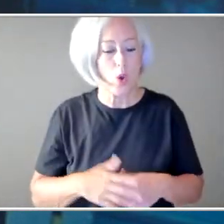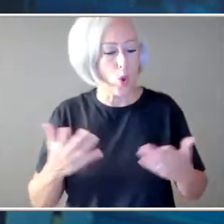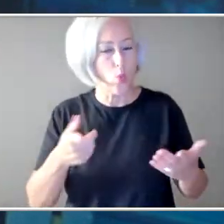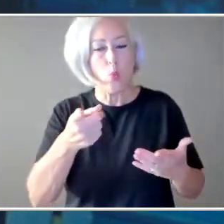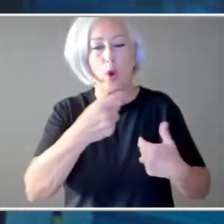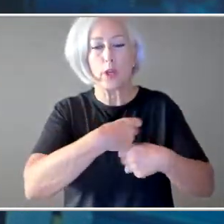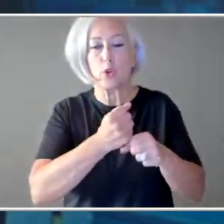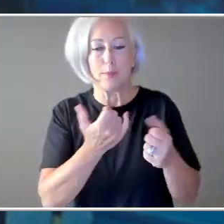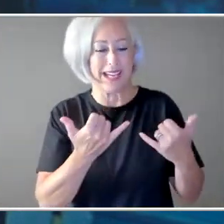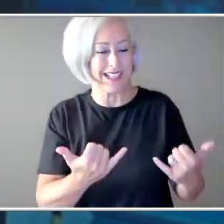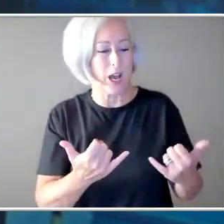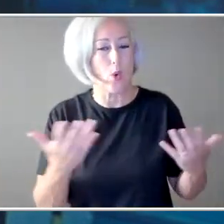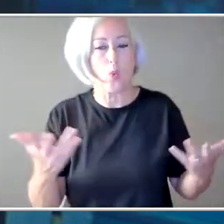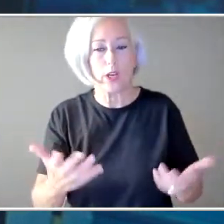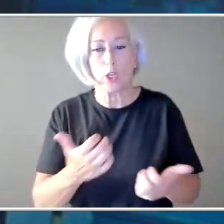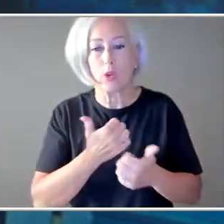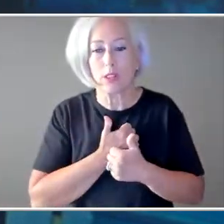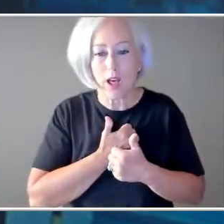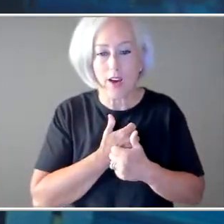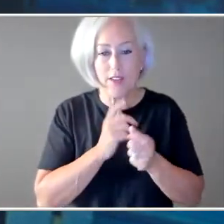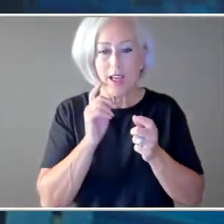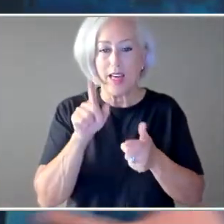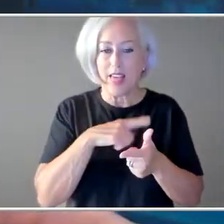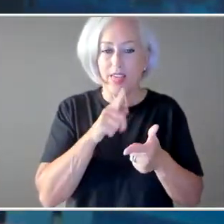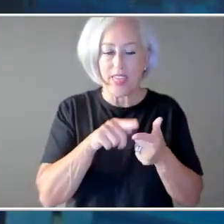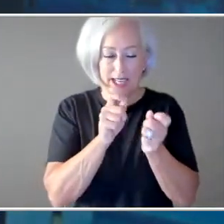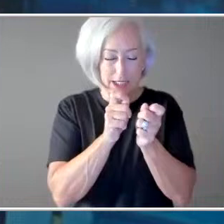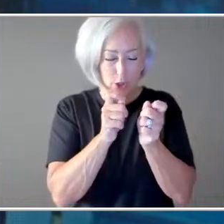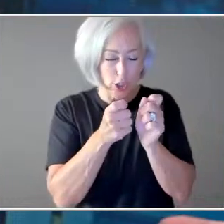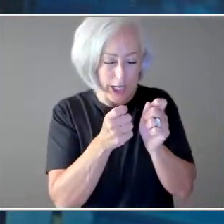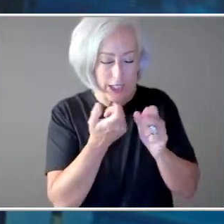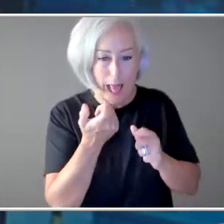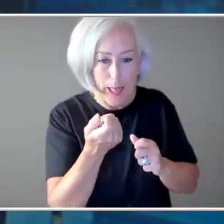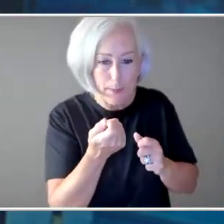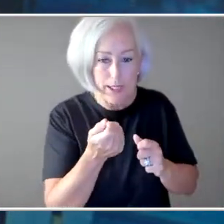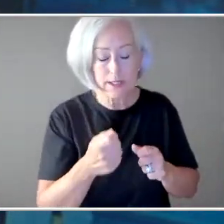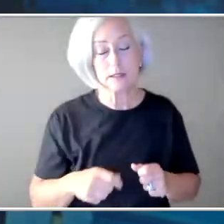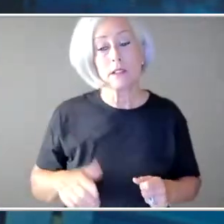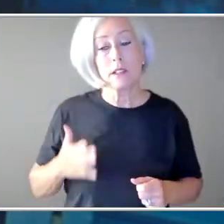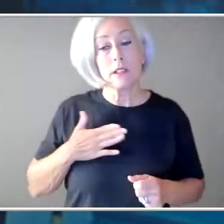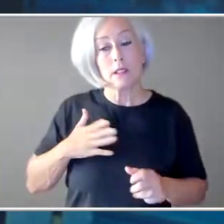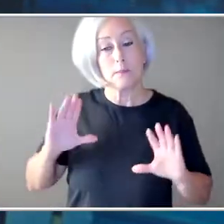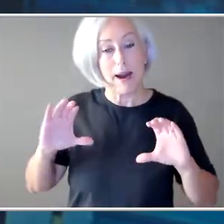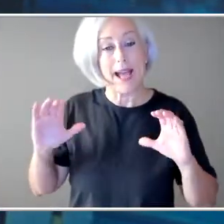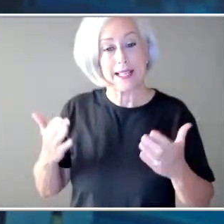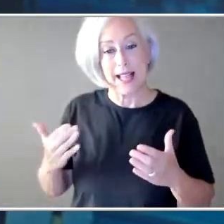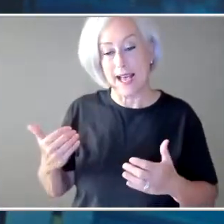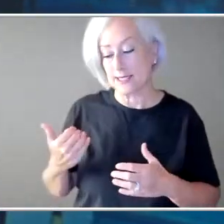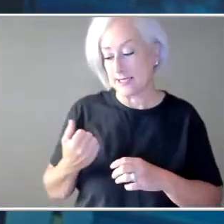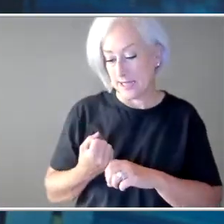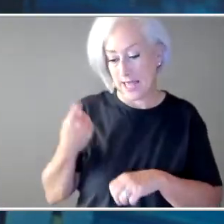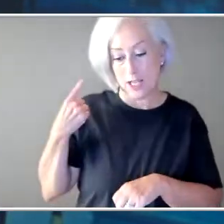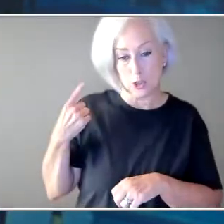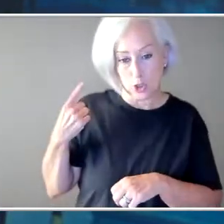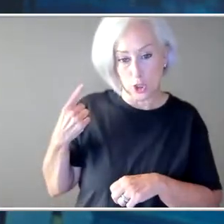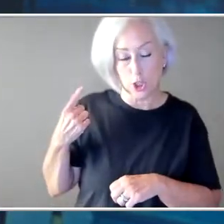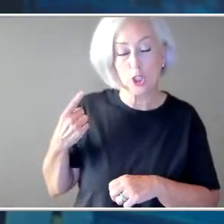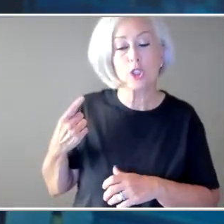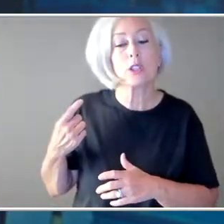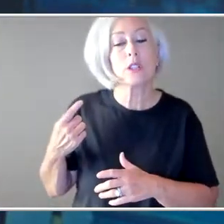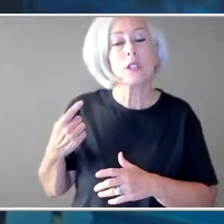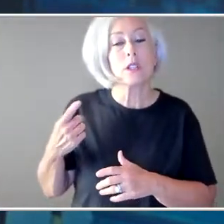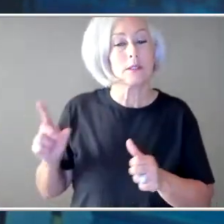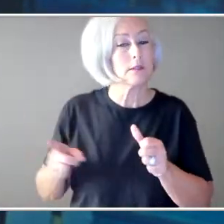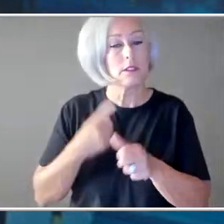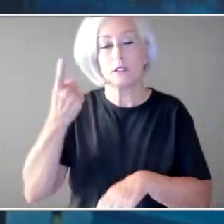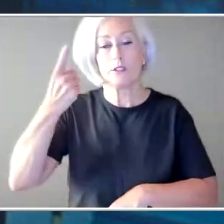love. Tweak it, make small changes. You know, in the class this last year, the first day we had